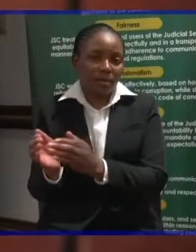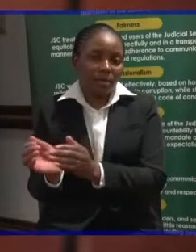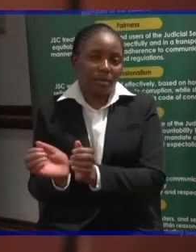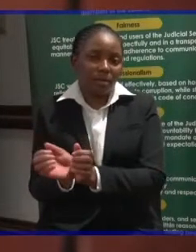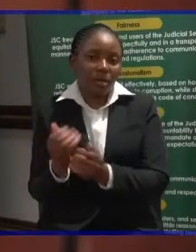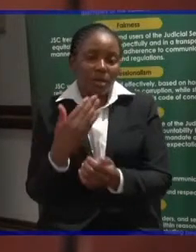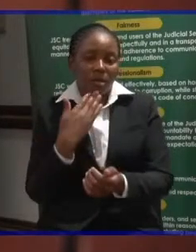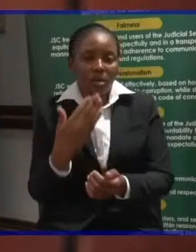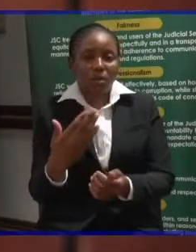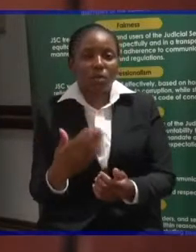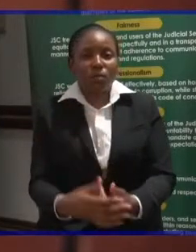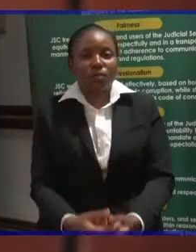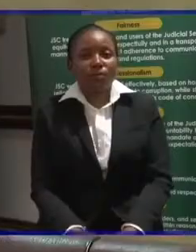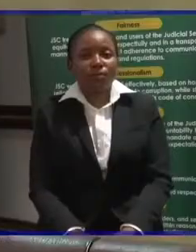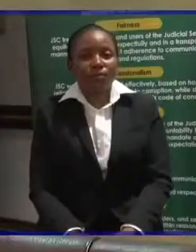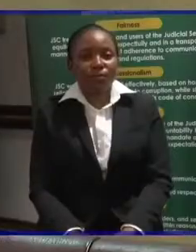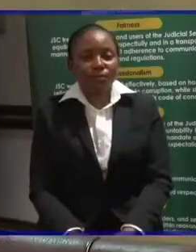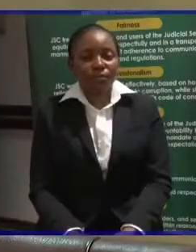Thank you.